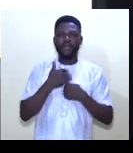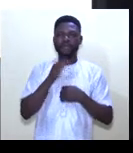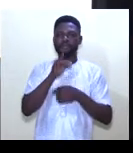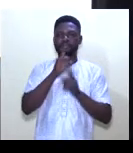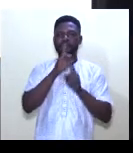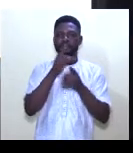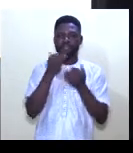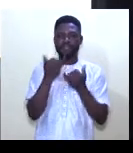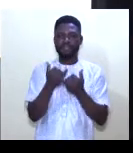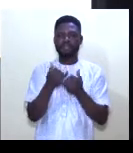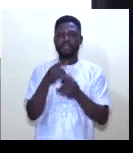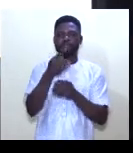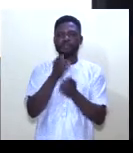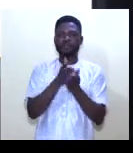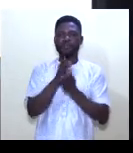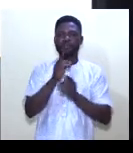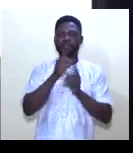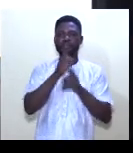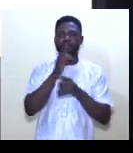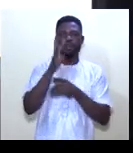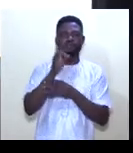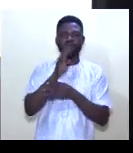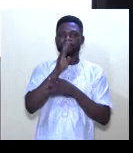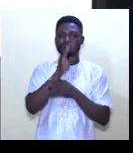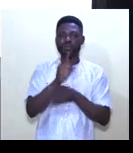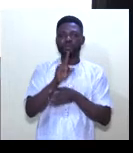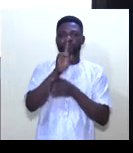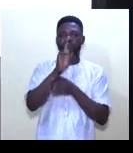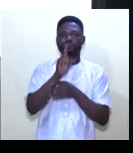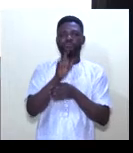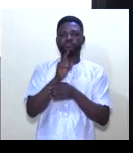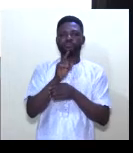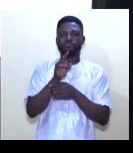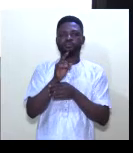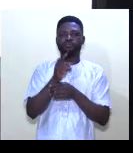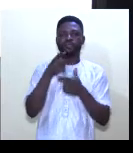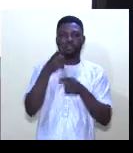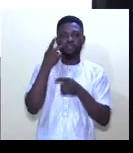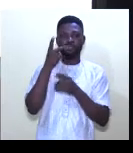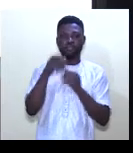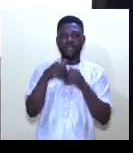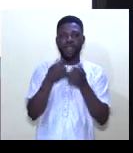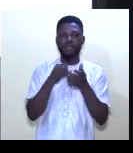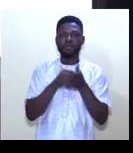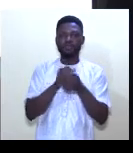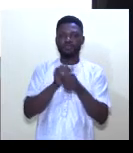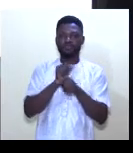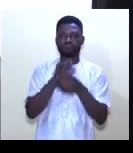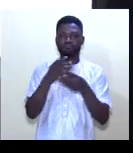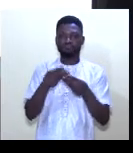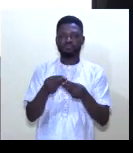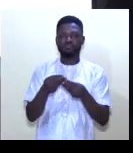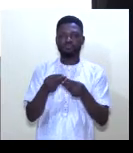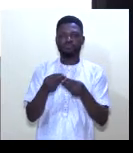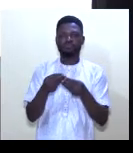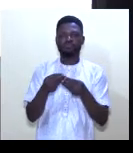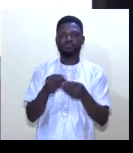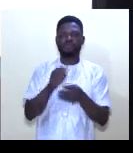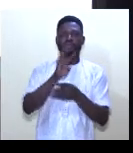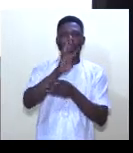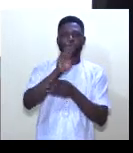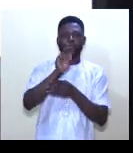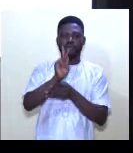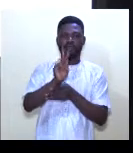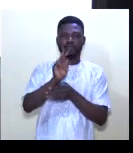You should have your answer right about now. The correct answer should be 1 all over 2. So let's just see how that is worked out